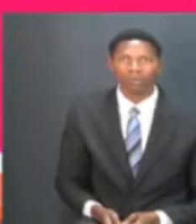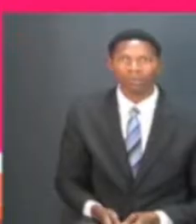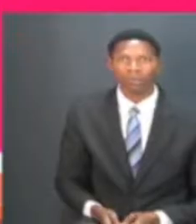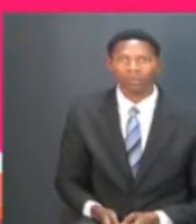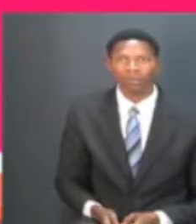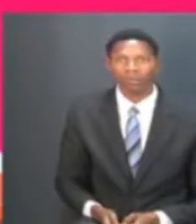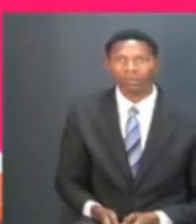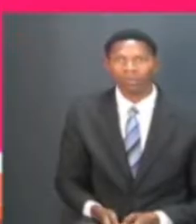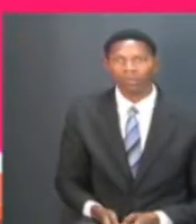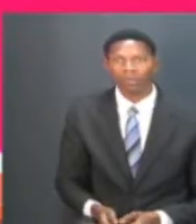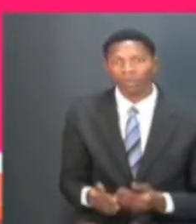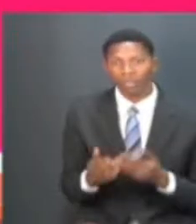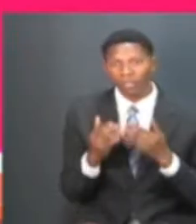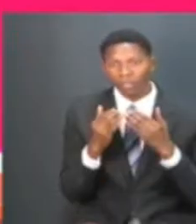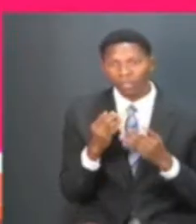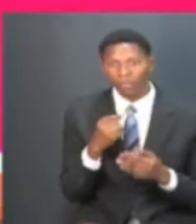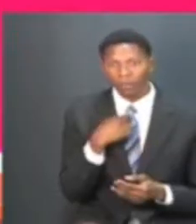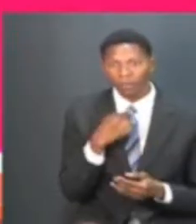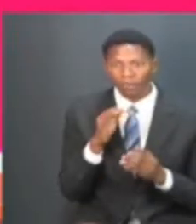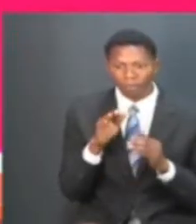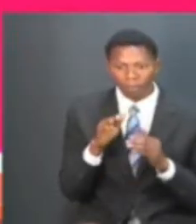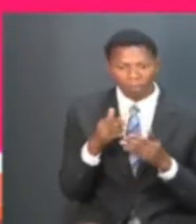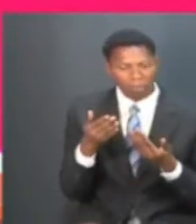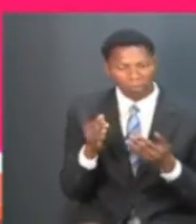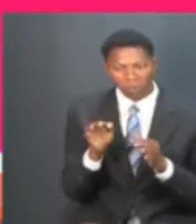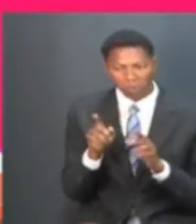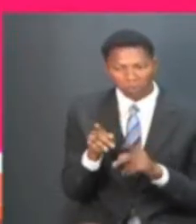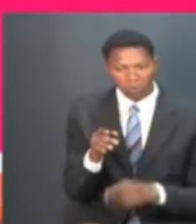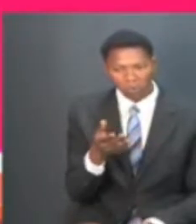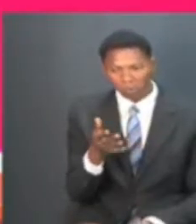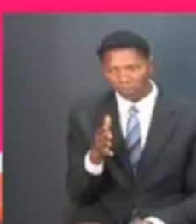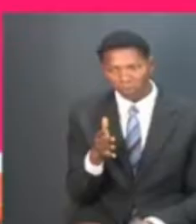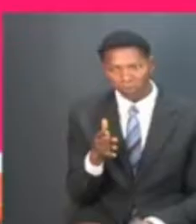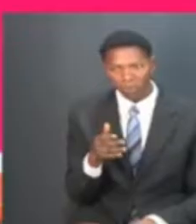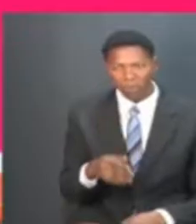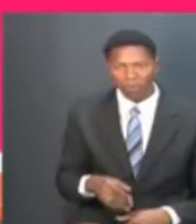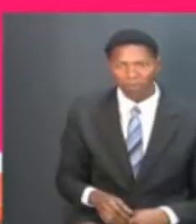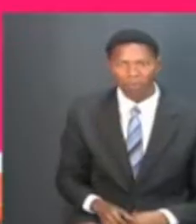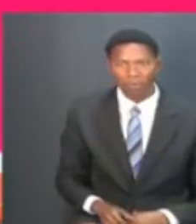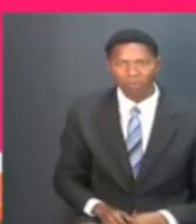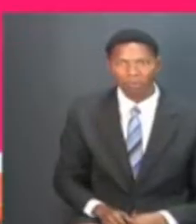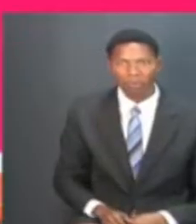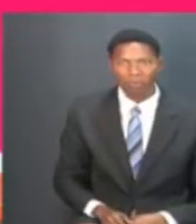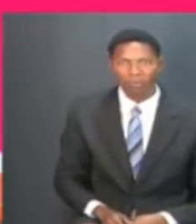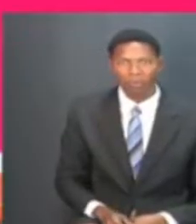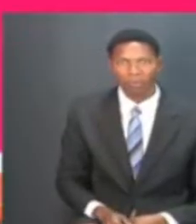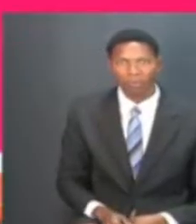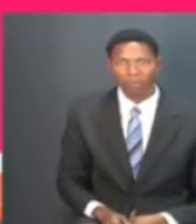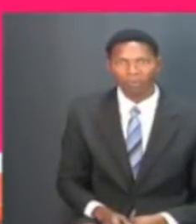Yes, I'll proceed to give the floor to